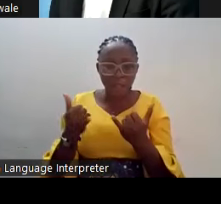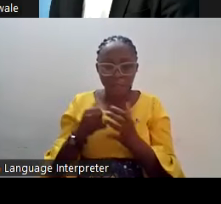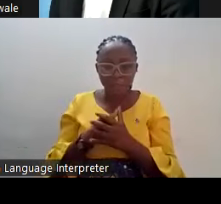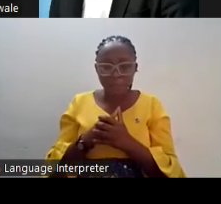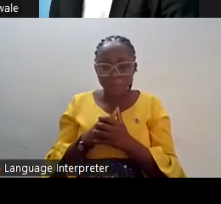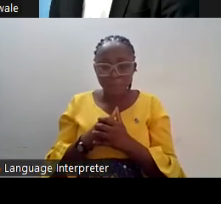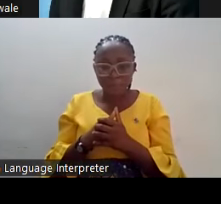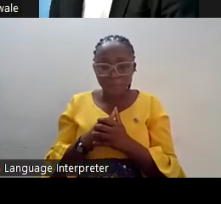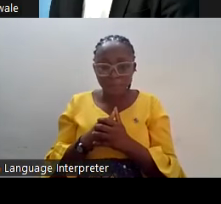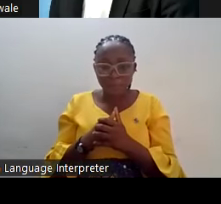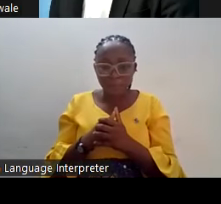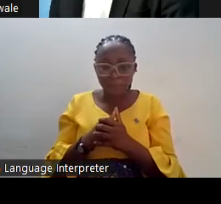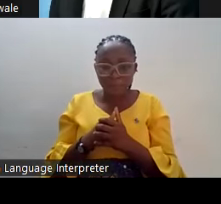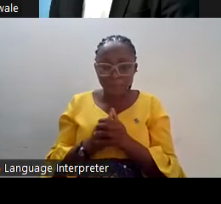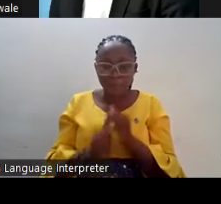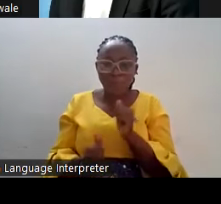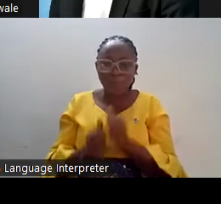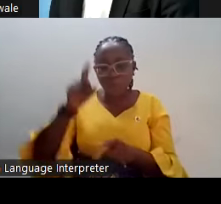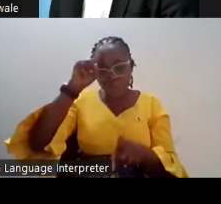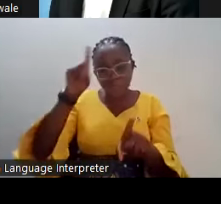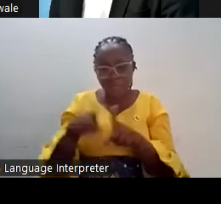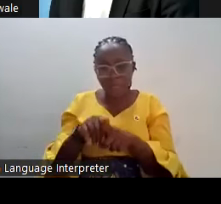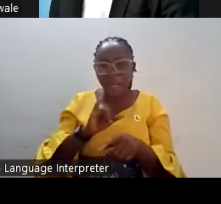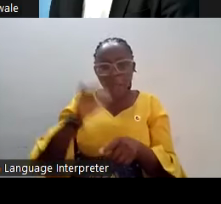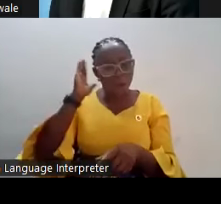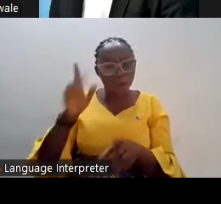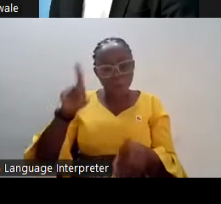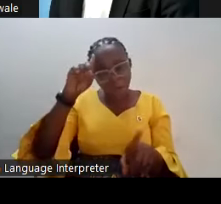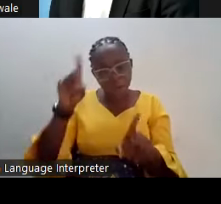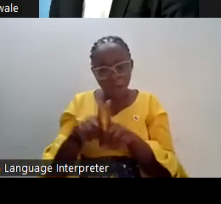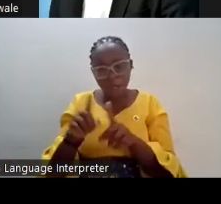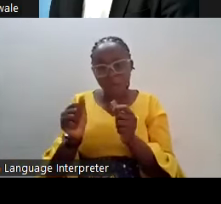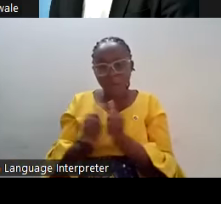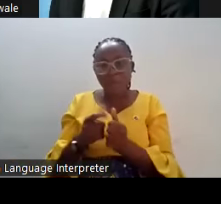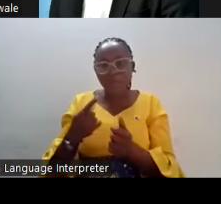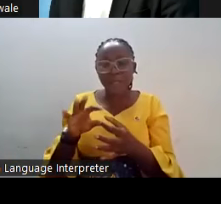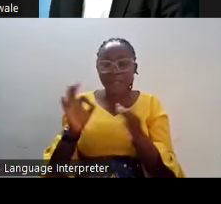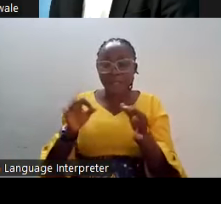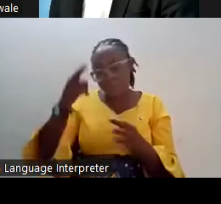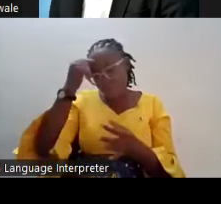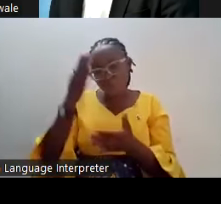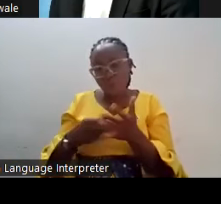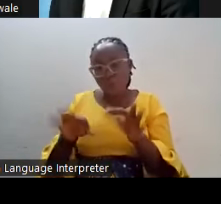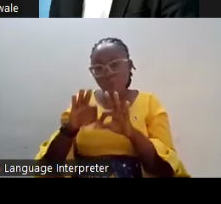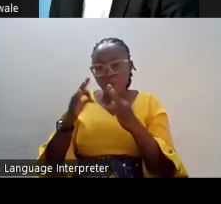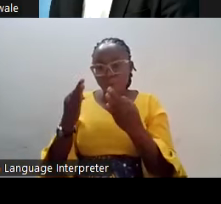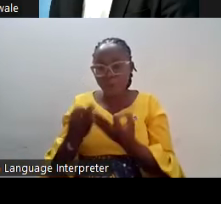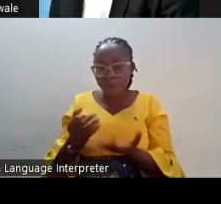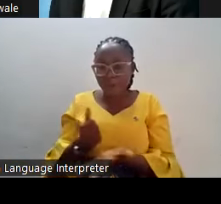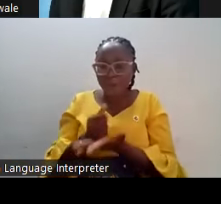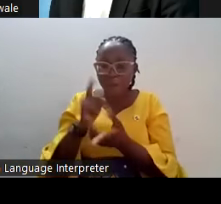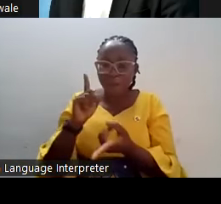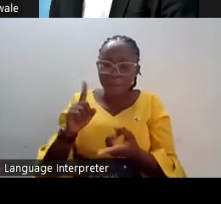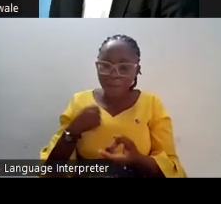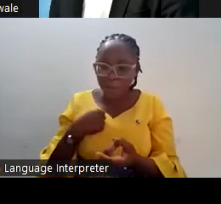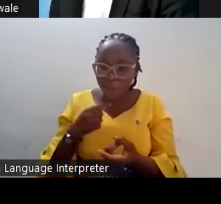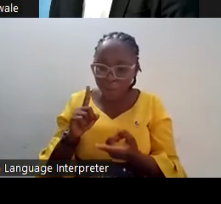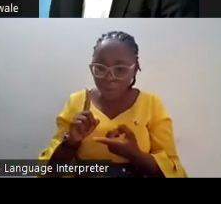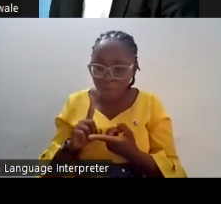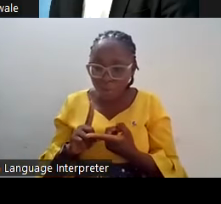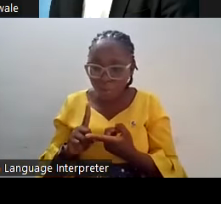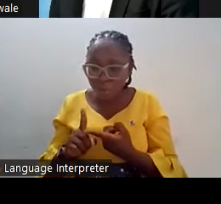So we've got mostly agree. I would agree with this statement as well, is that because some families, it may intuitively occur to them why,